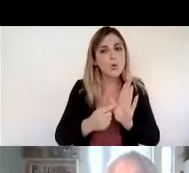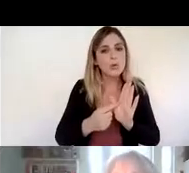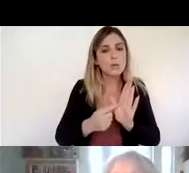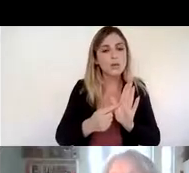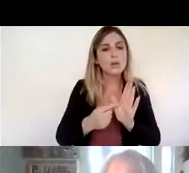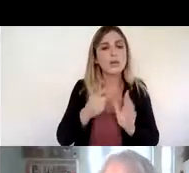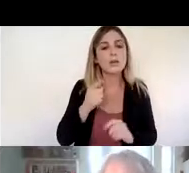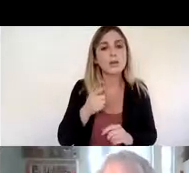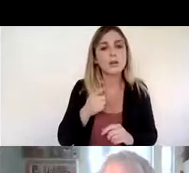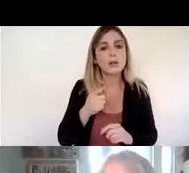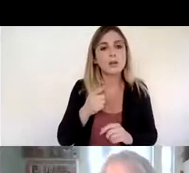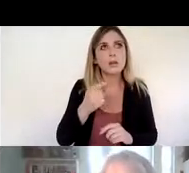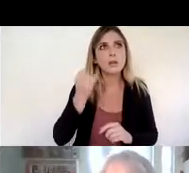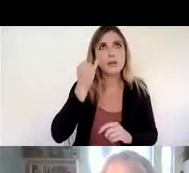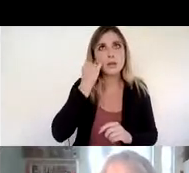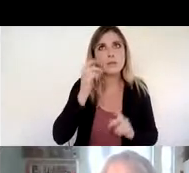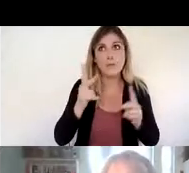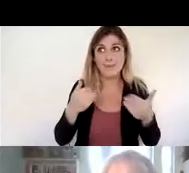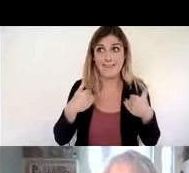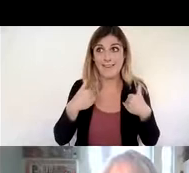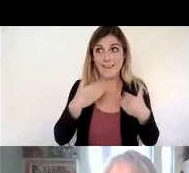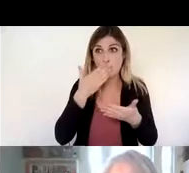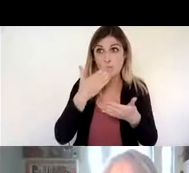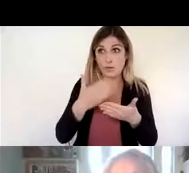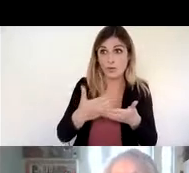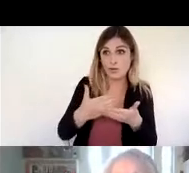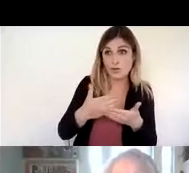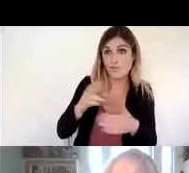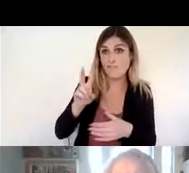is that for people who have good vitamin D status,